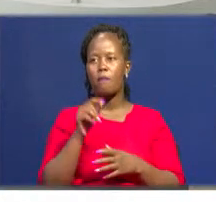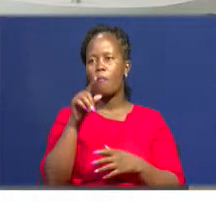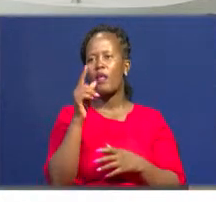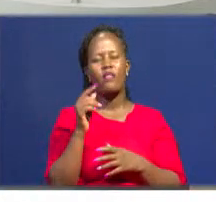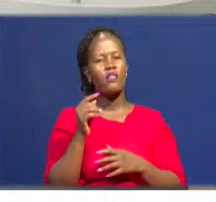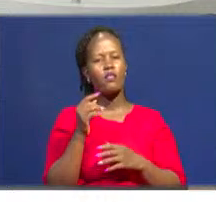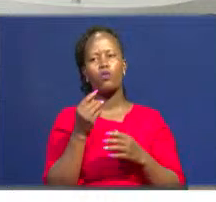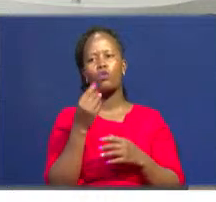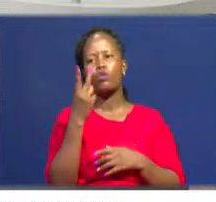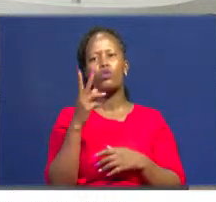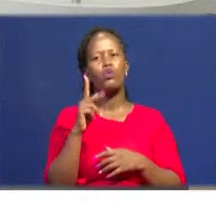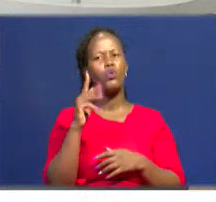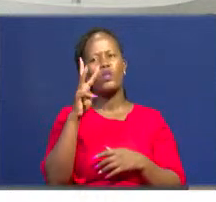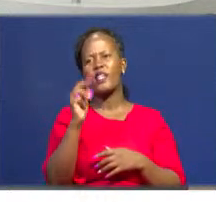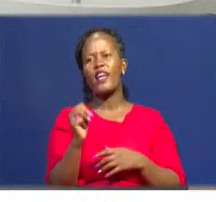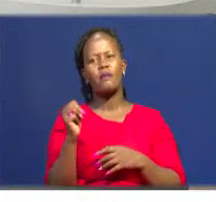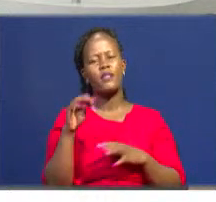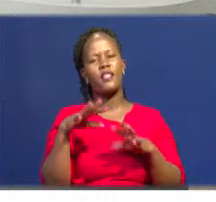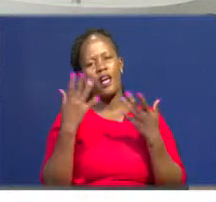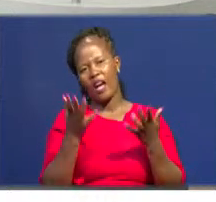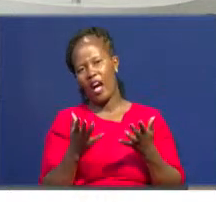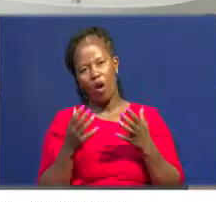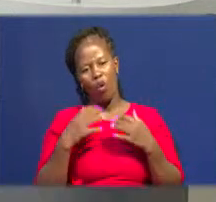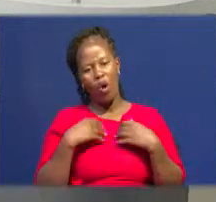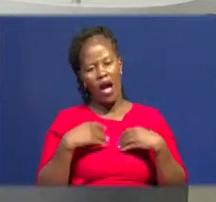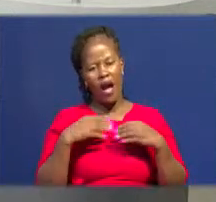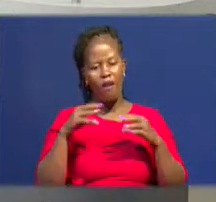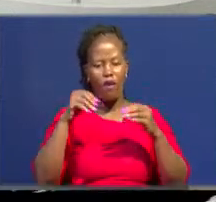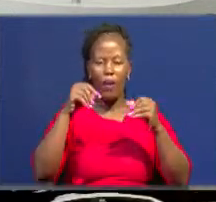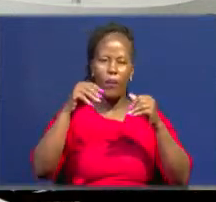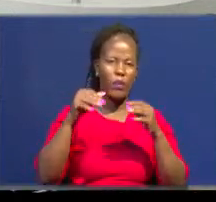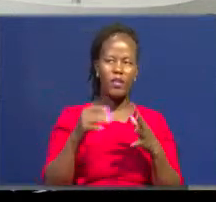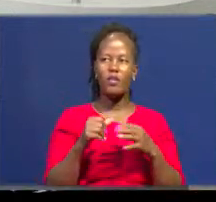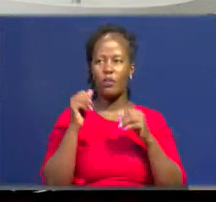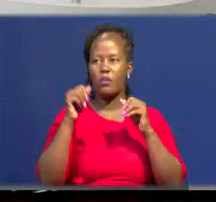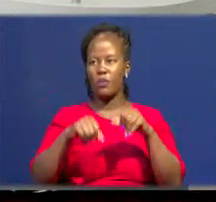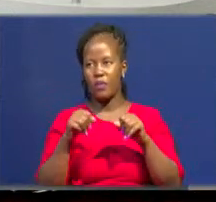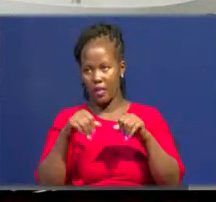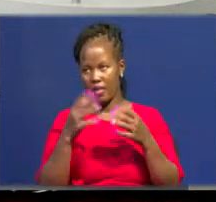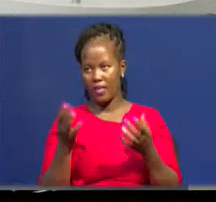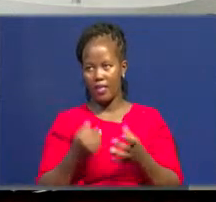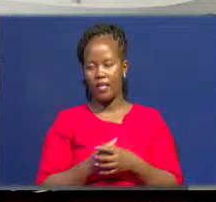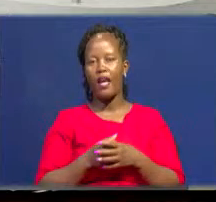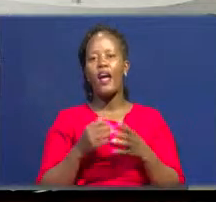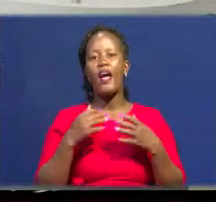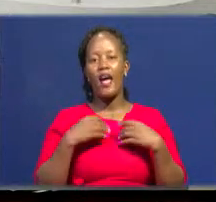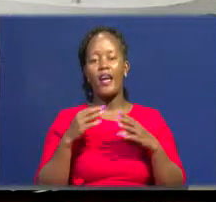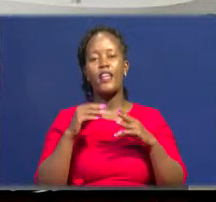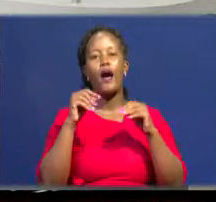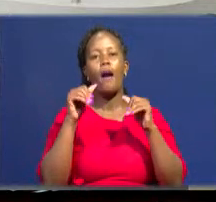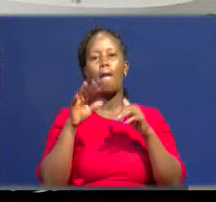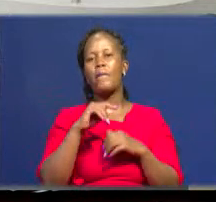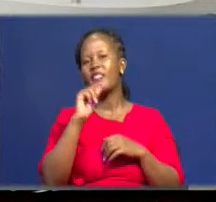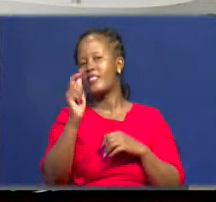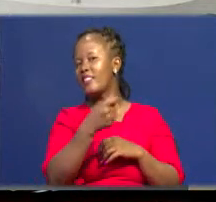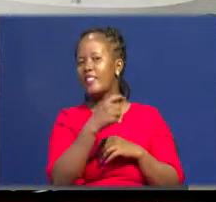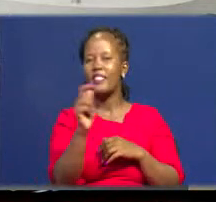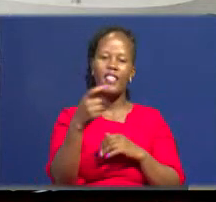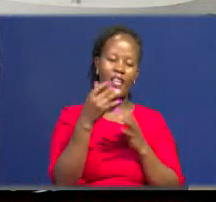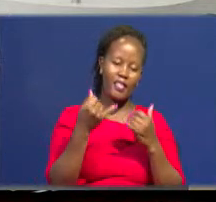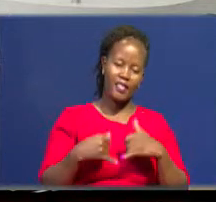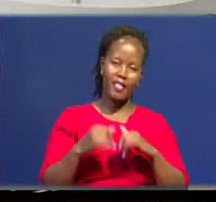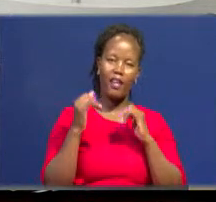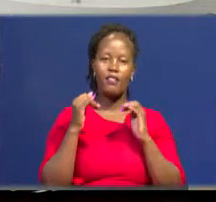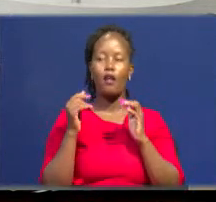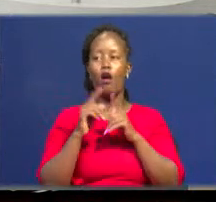On beach front, so that you can get a picture with everyone. He did beach tennis. Yeah, he tried some beach tennis.